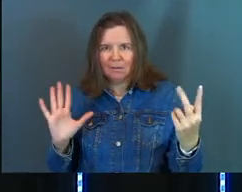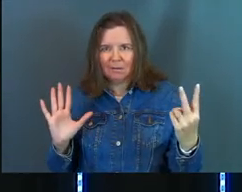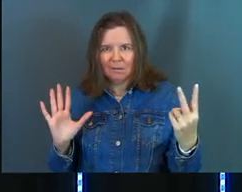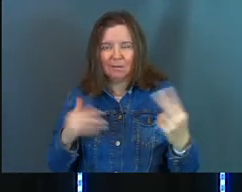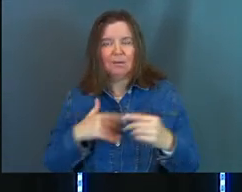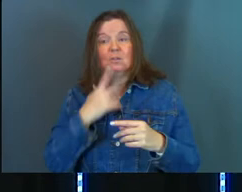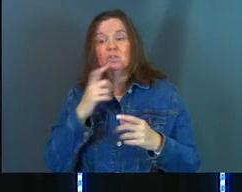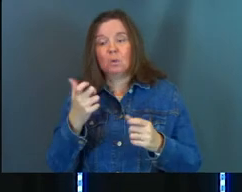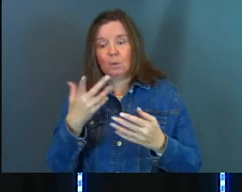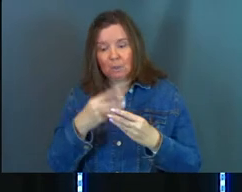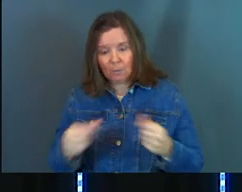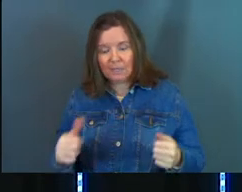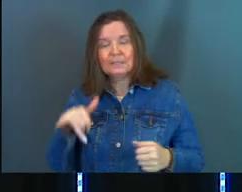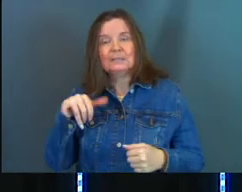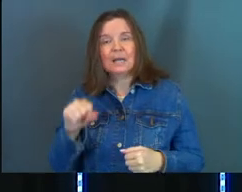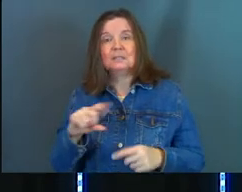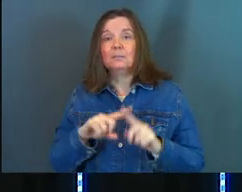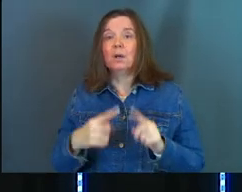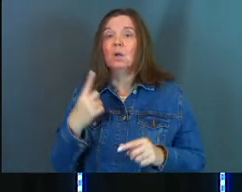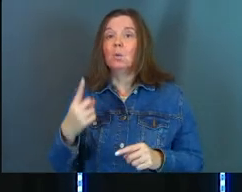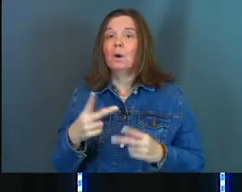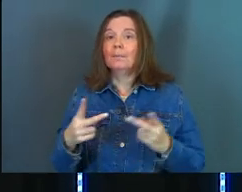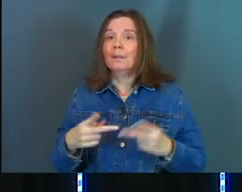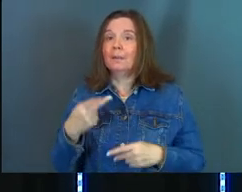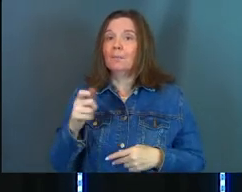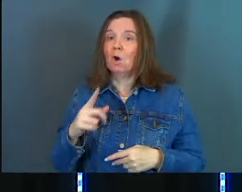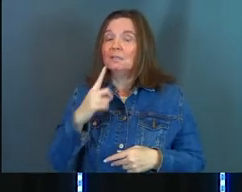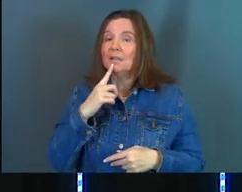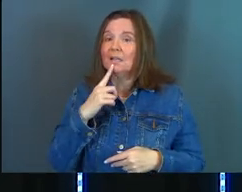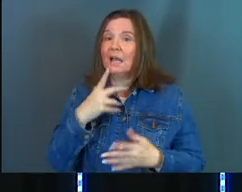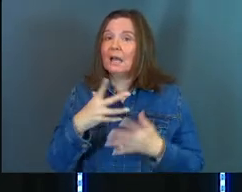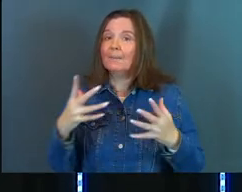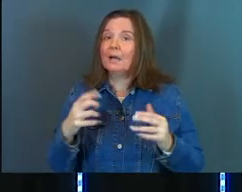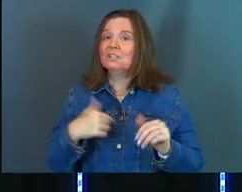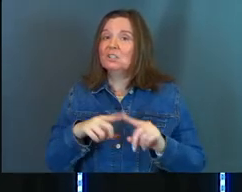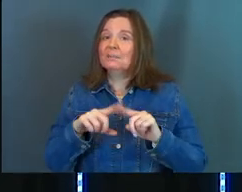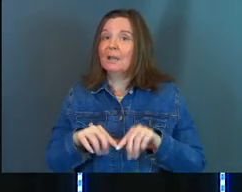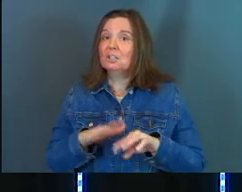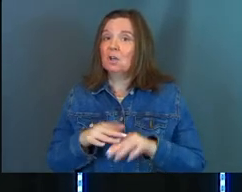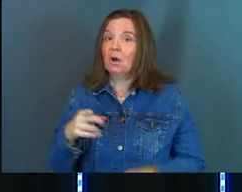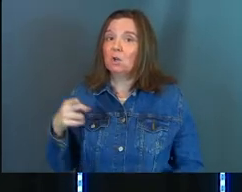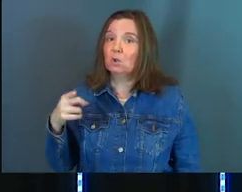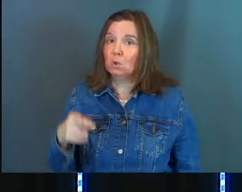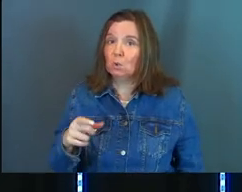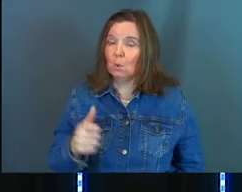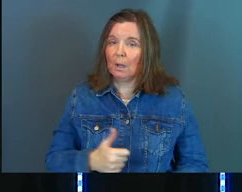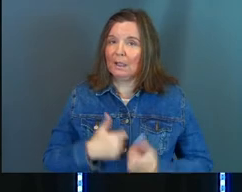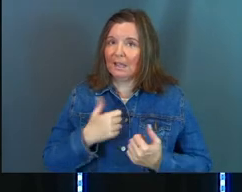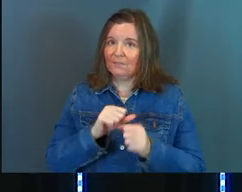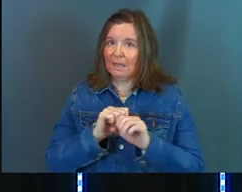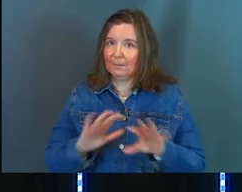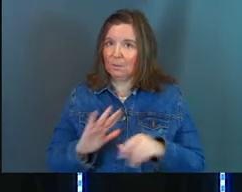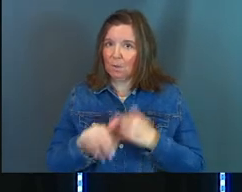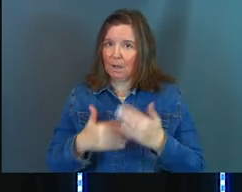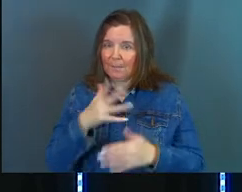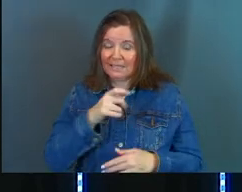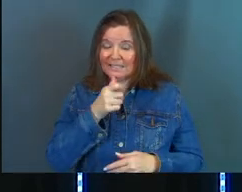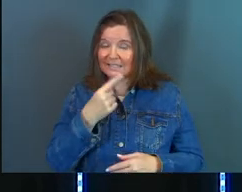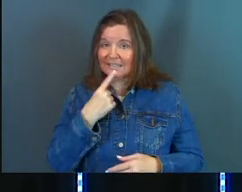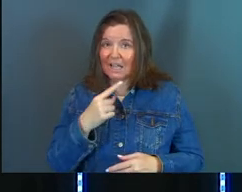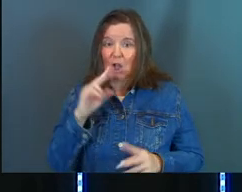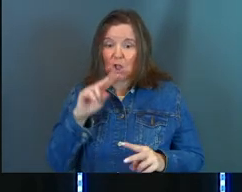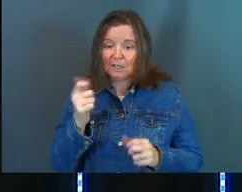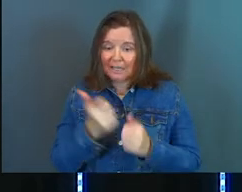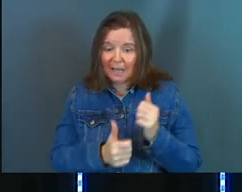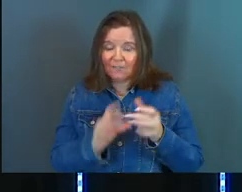Or should we reconcile? Yes. But in one spot, Paul says, as much as it depends on you, live at peace with all men. He does not say,